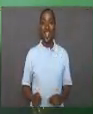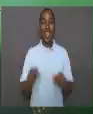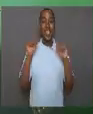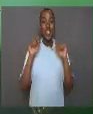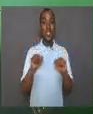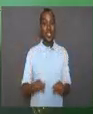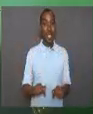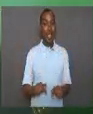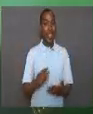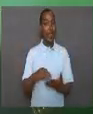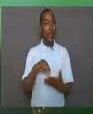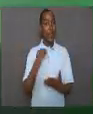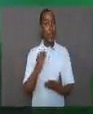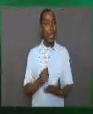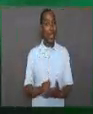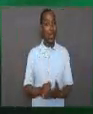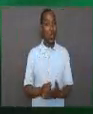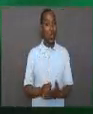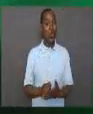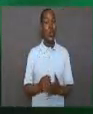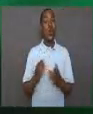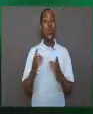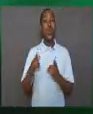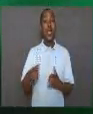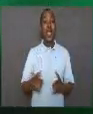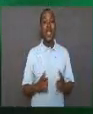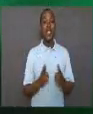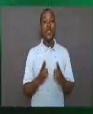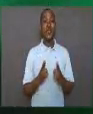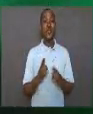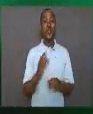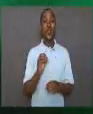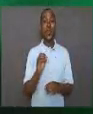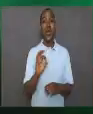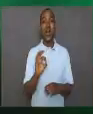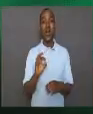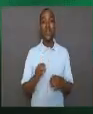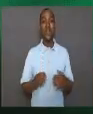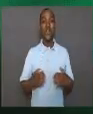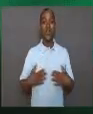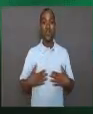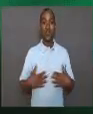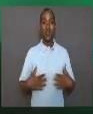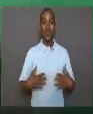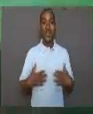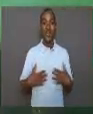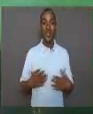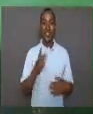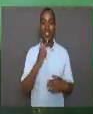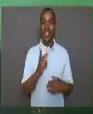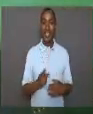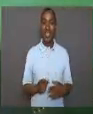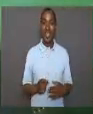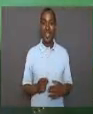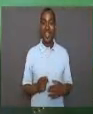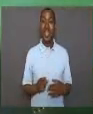Today, we will learn about the mechanism of breathing. We will describe